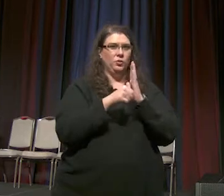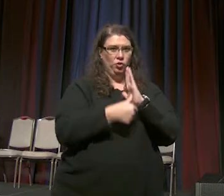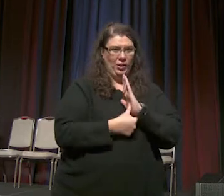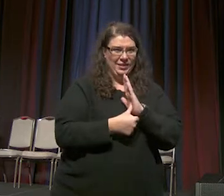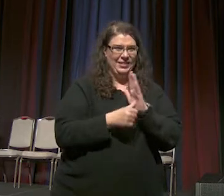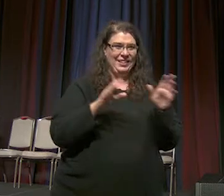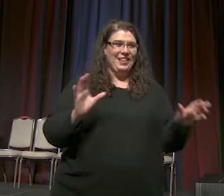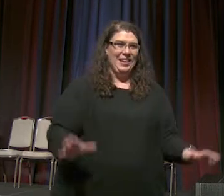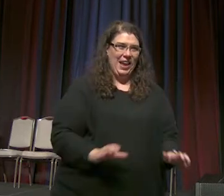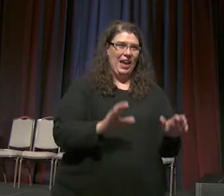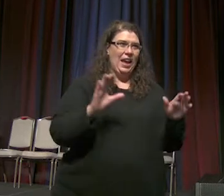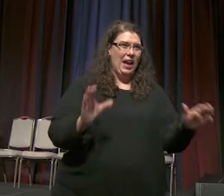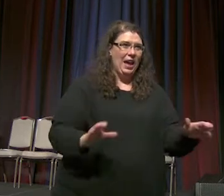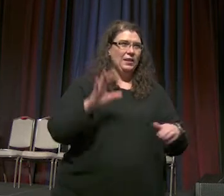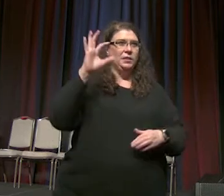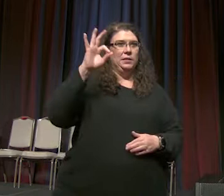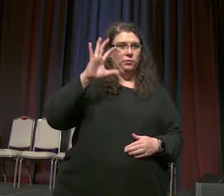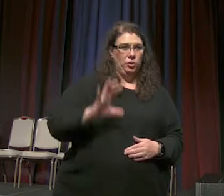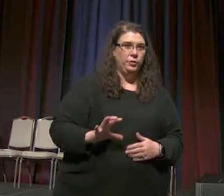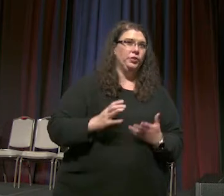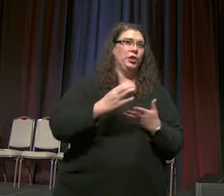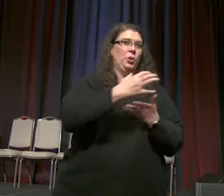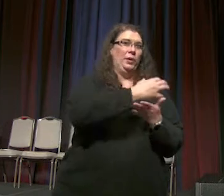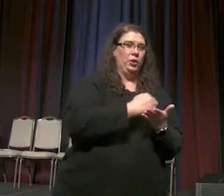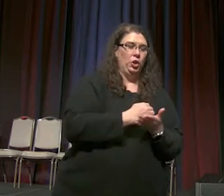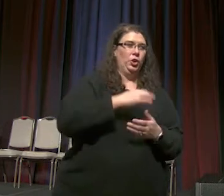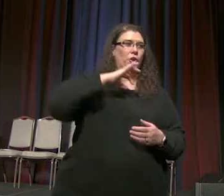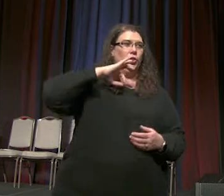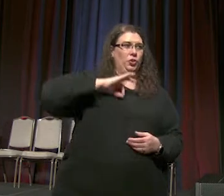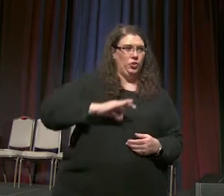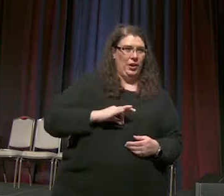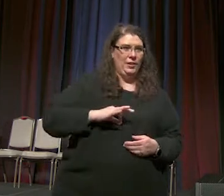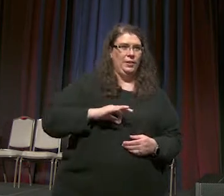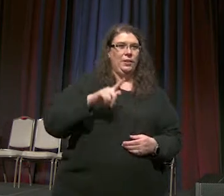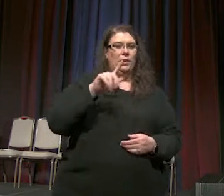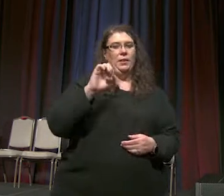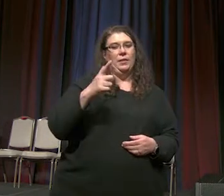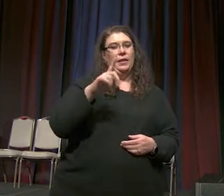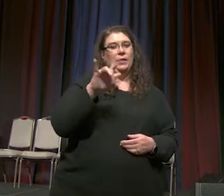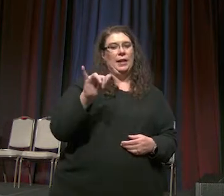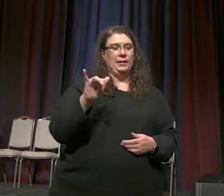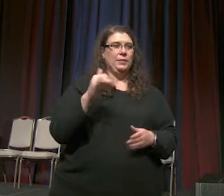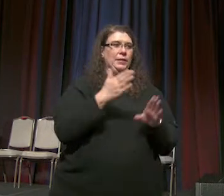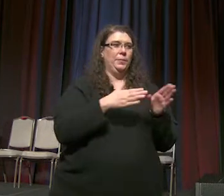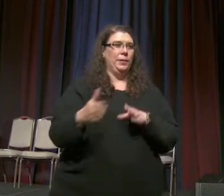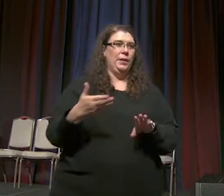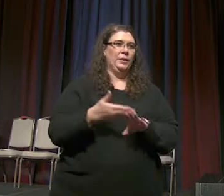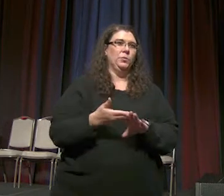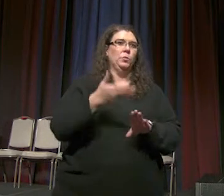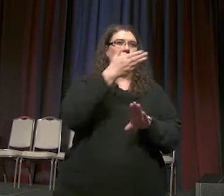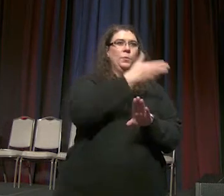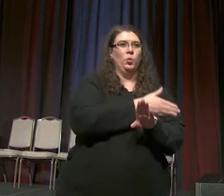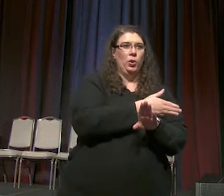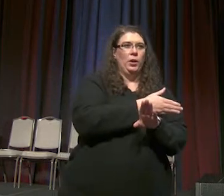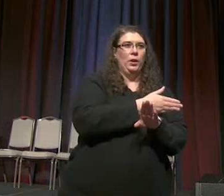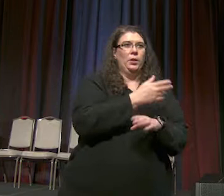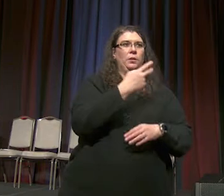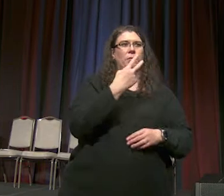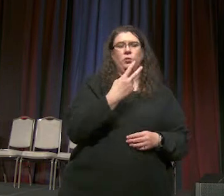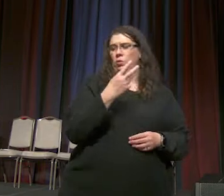active clergy that have earned credit in the legacy plans, which could be pre-82,